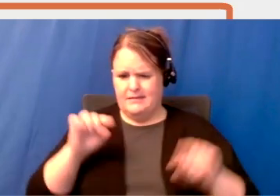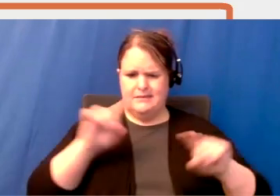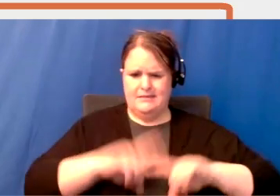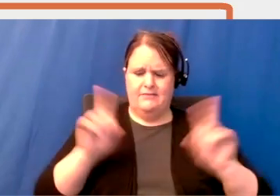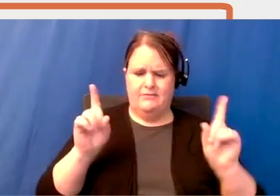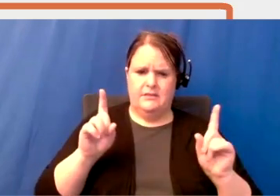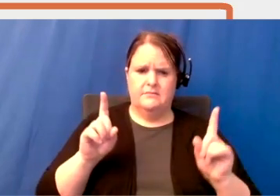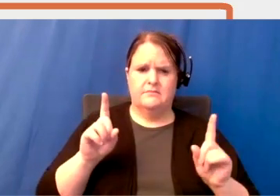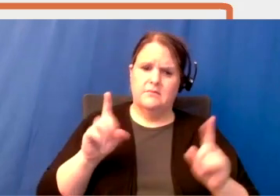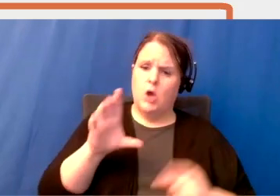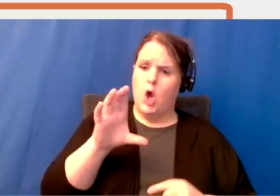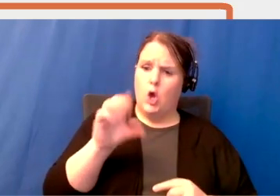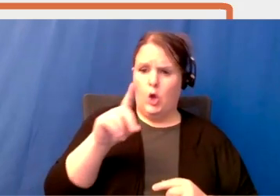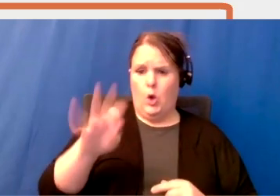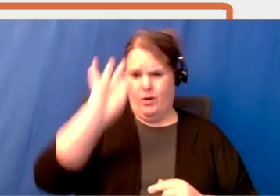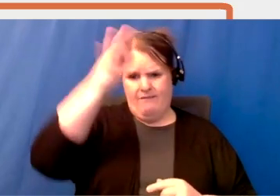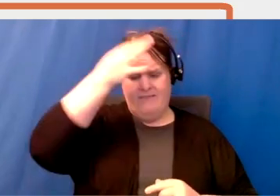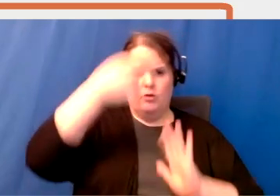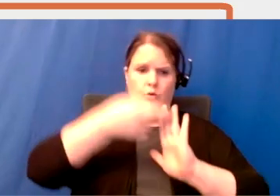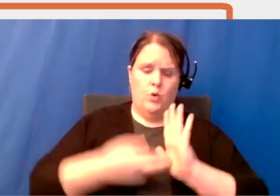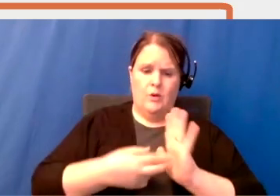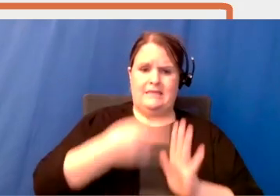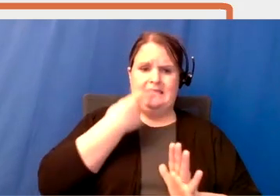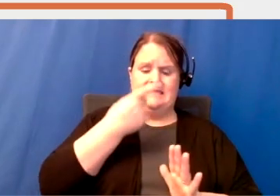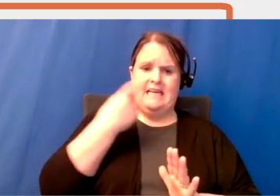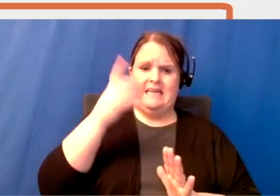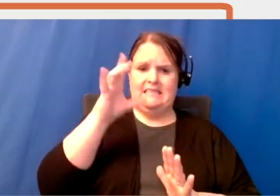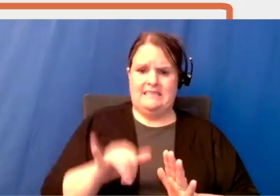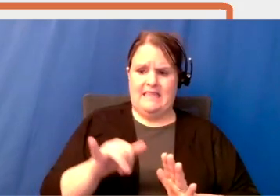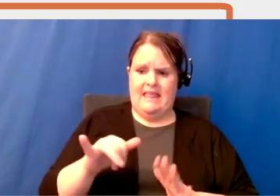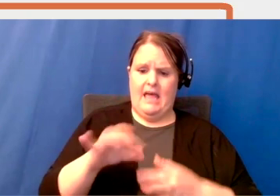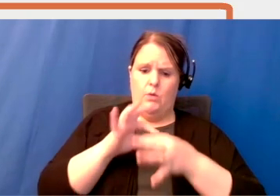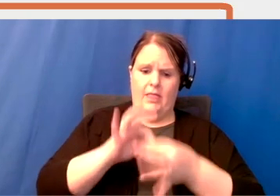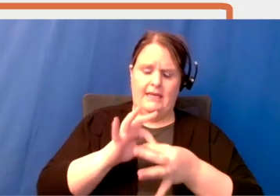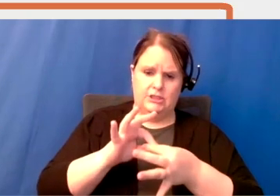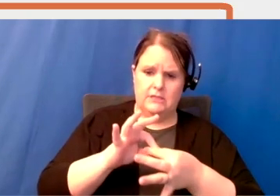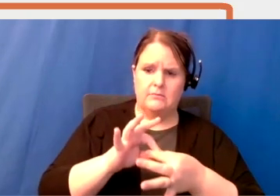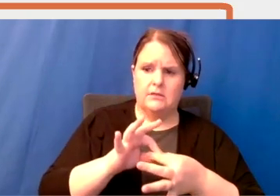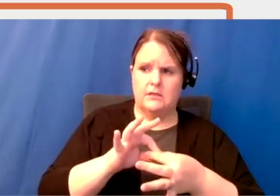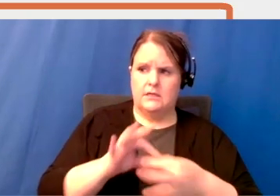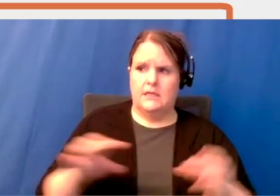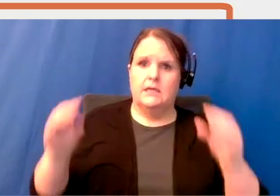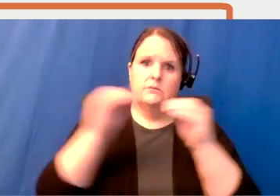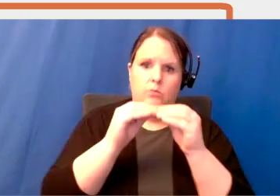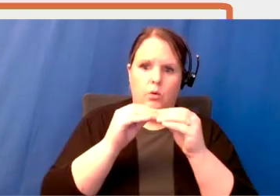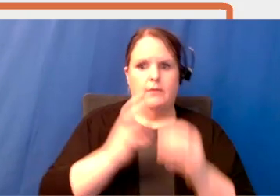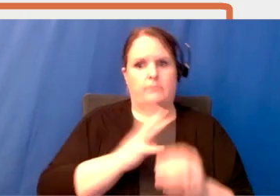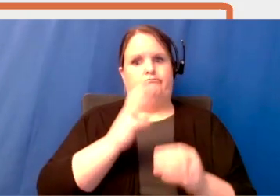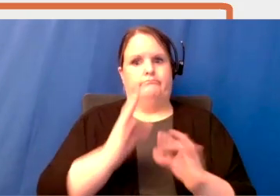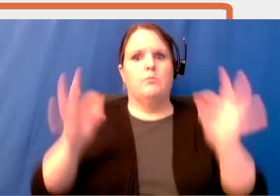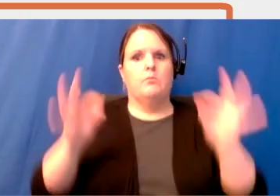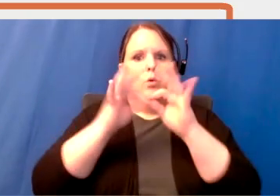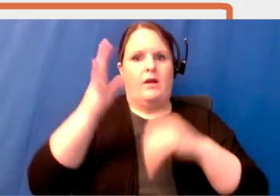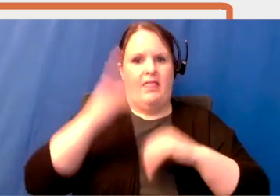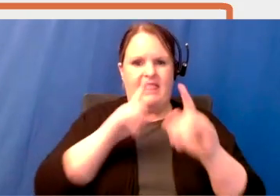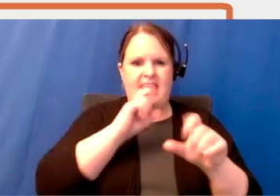Federal Regulations states that the substance of the relationship is more important than the form of the